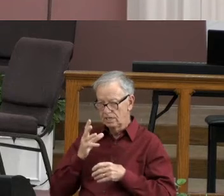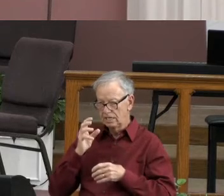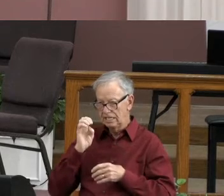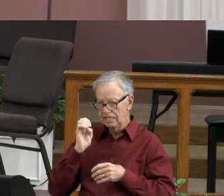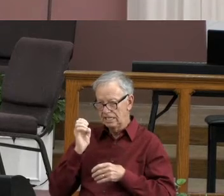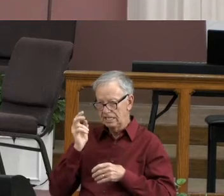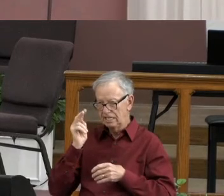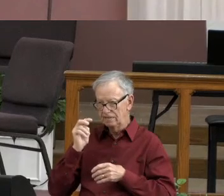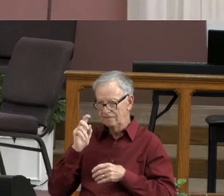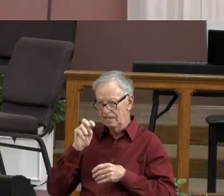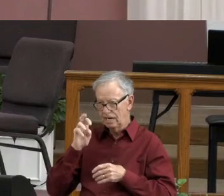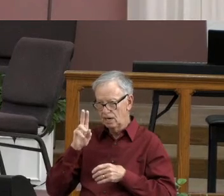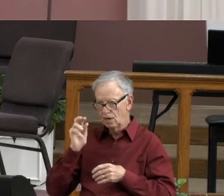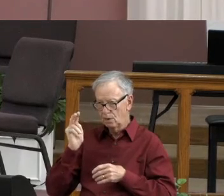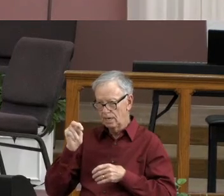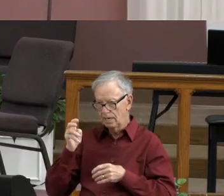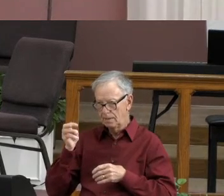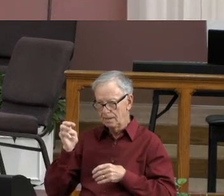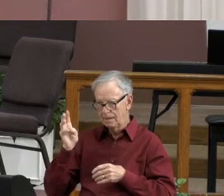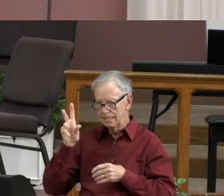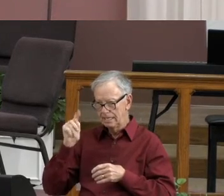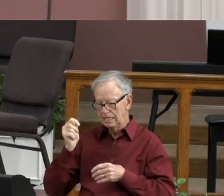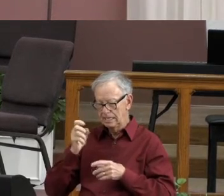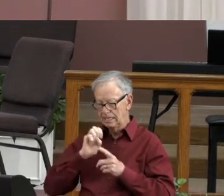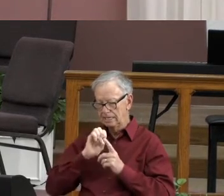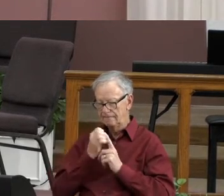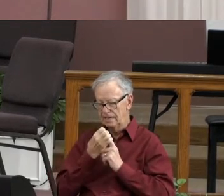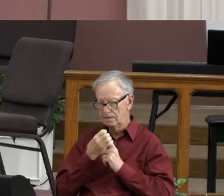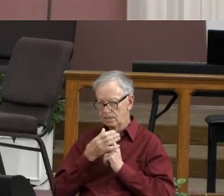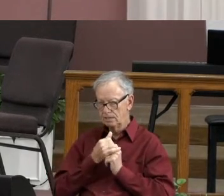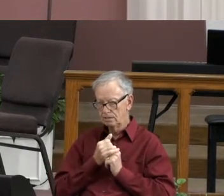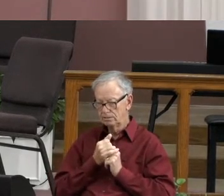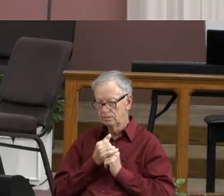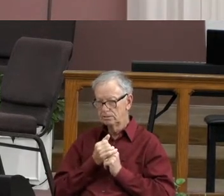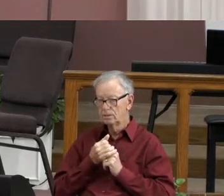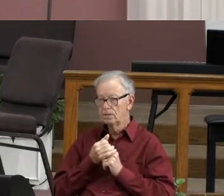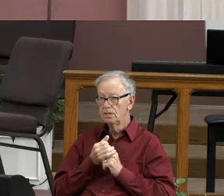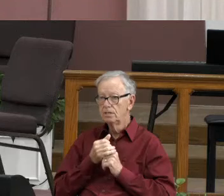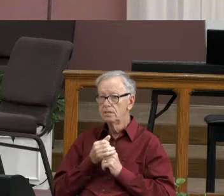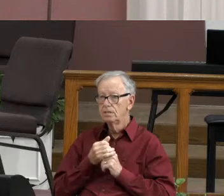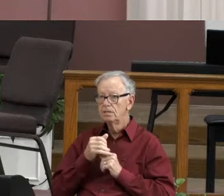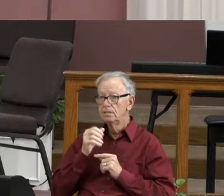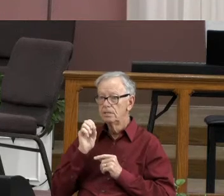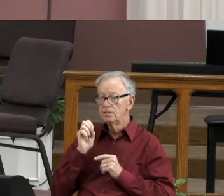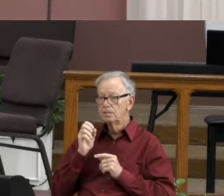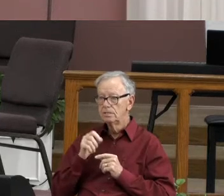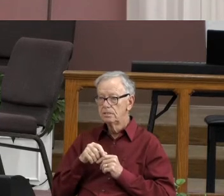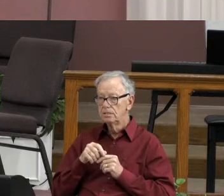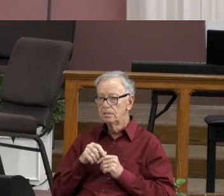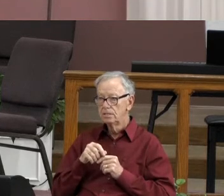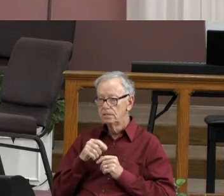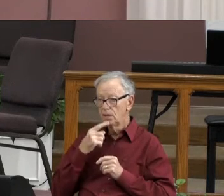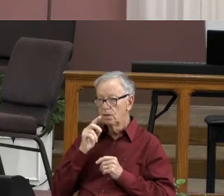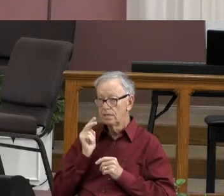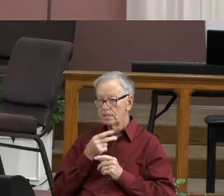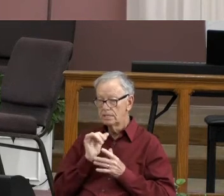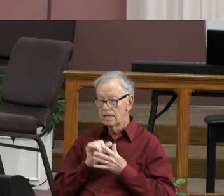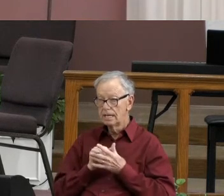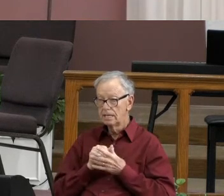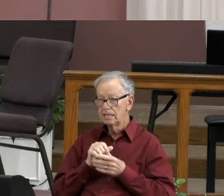Oh, well, God told us to take care of everything and take care of the environment, so we gotta put... Yes, He did. I